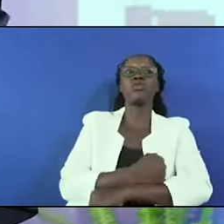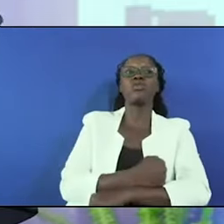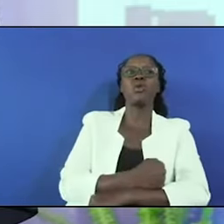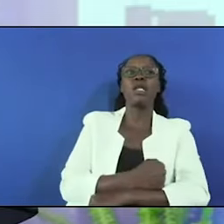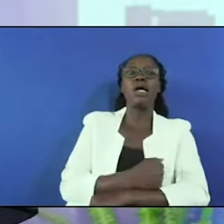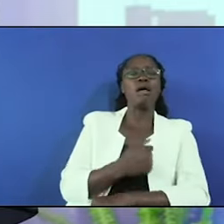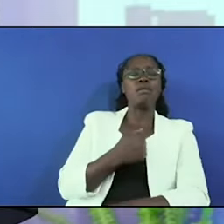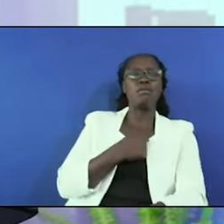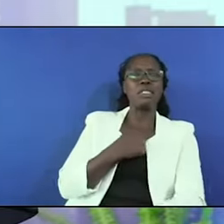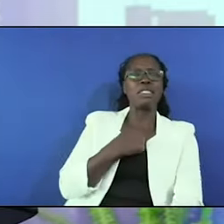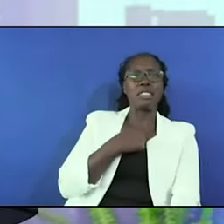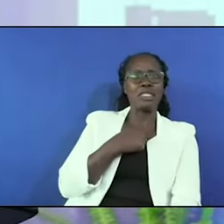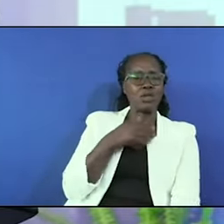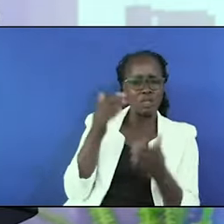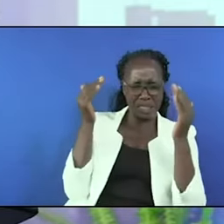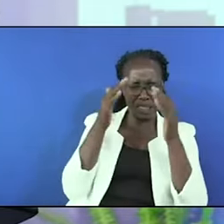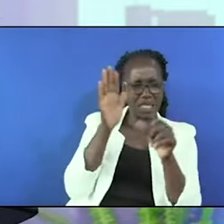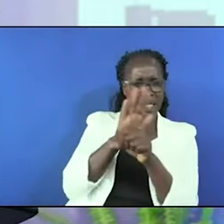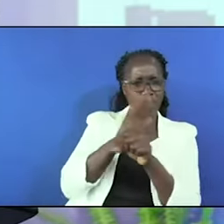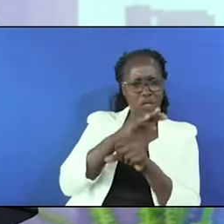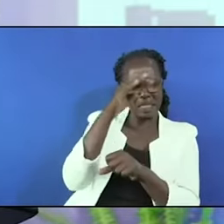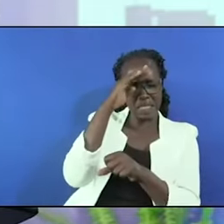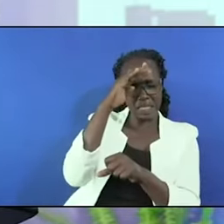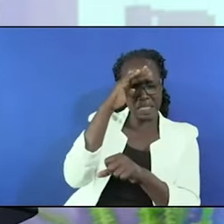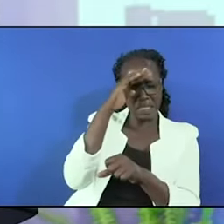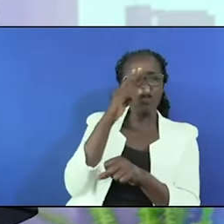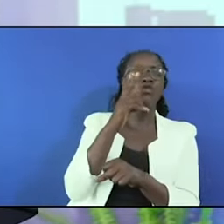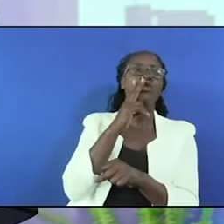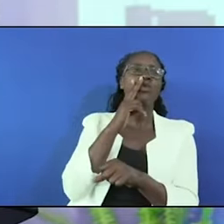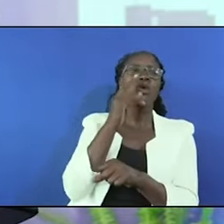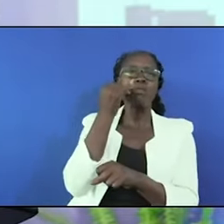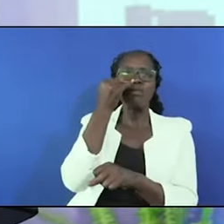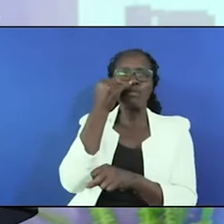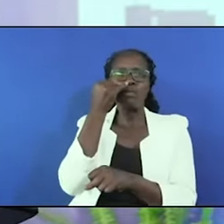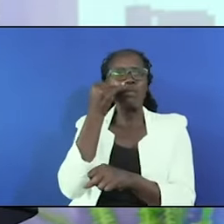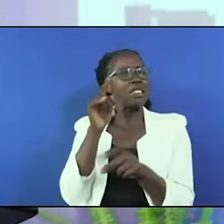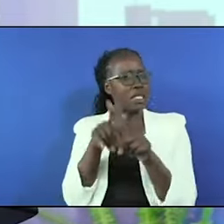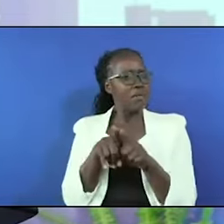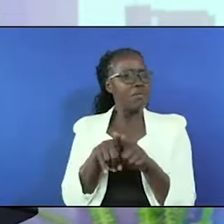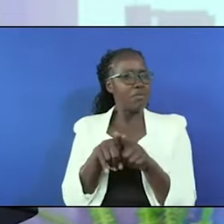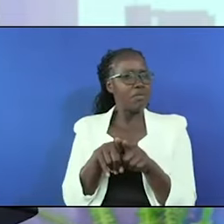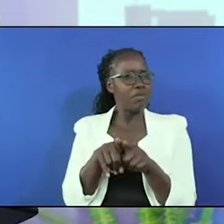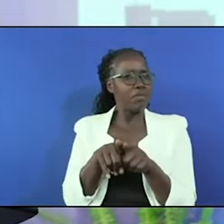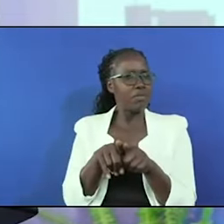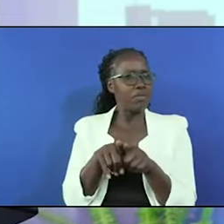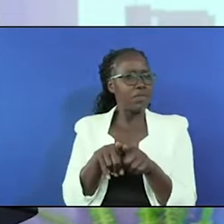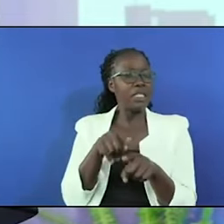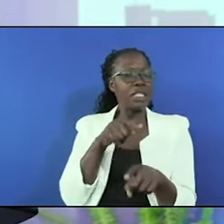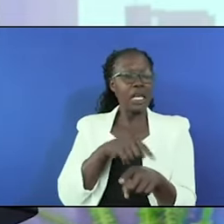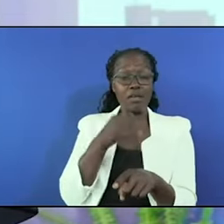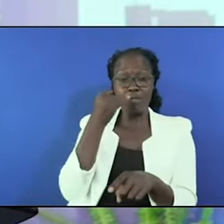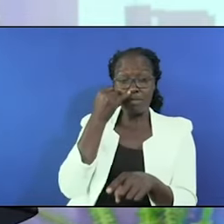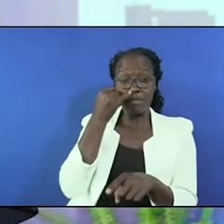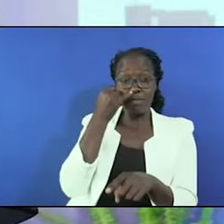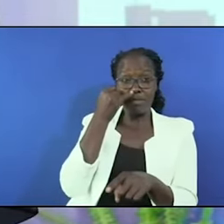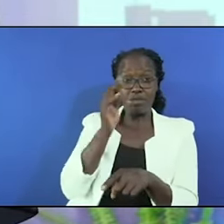drinking alcohol and in smoking bangi. And you know, when you smoke